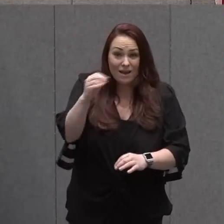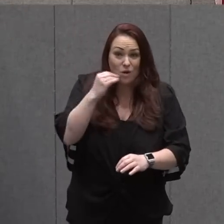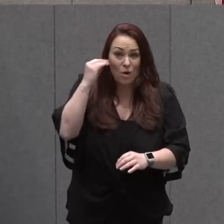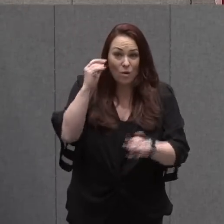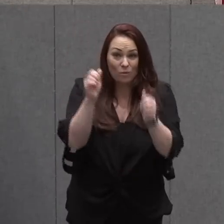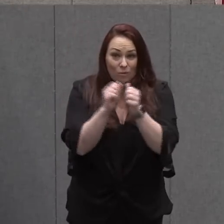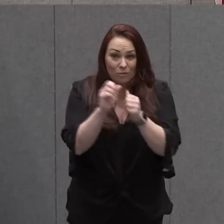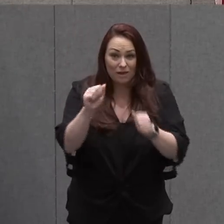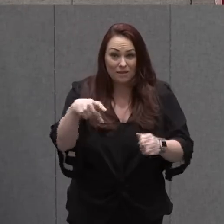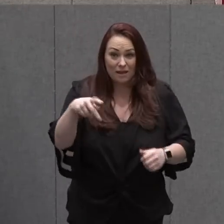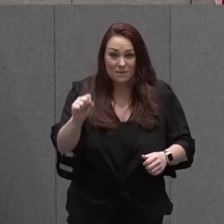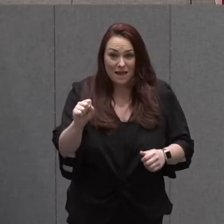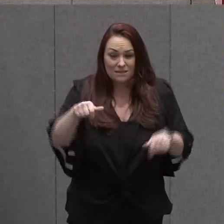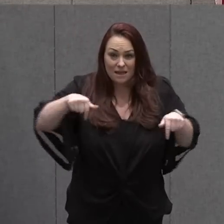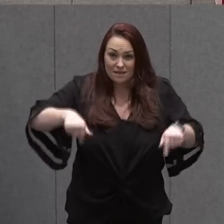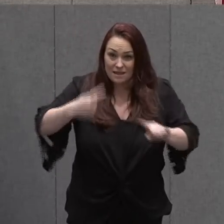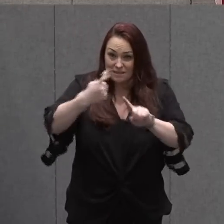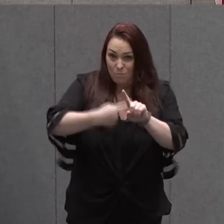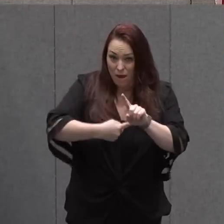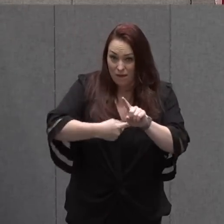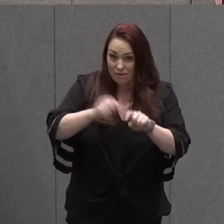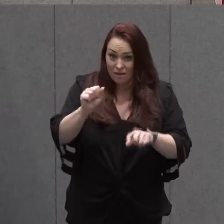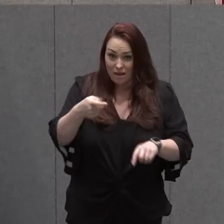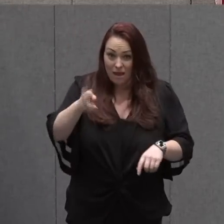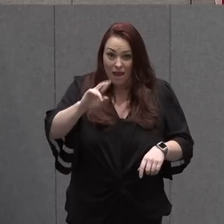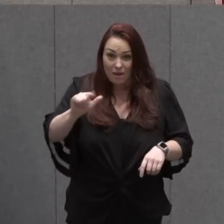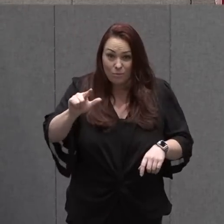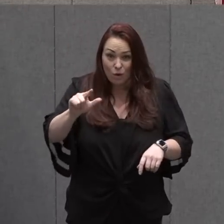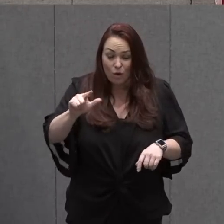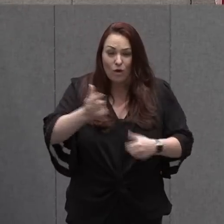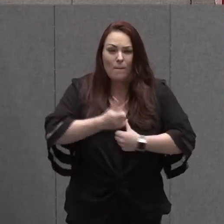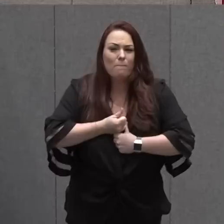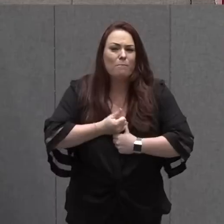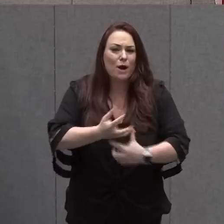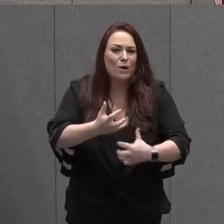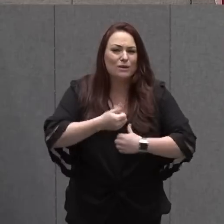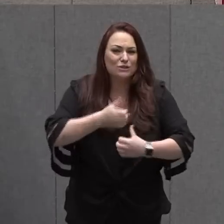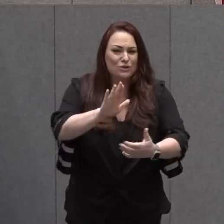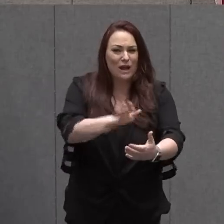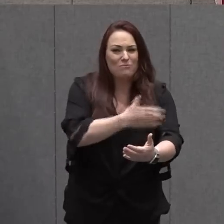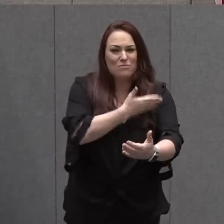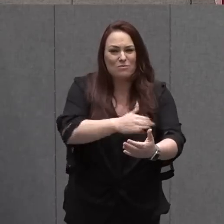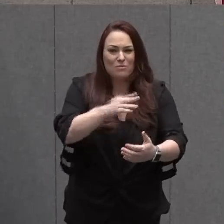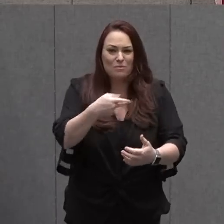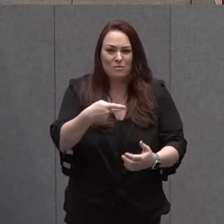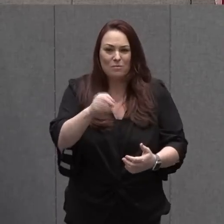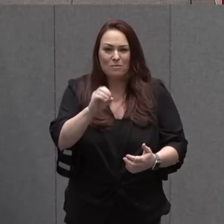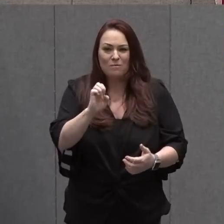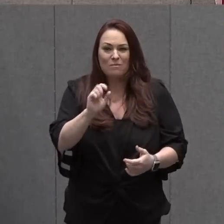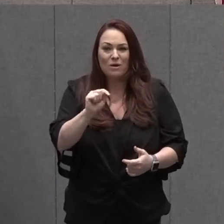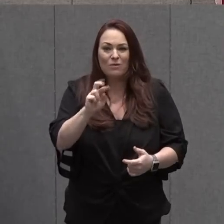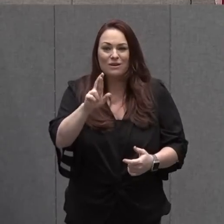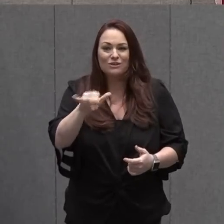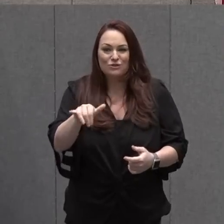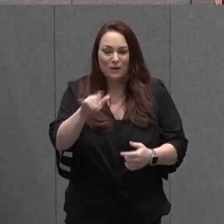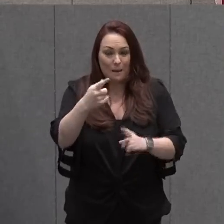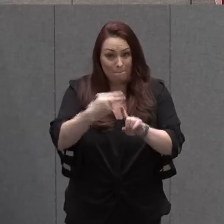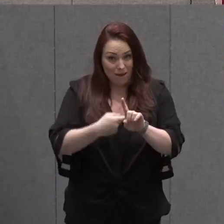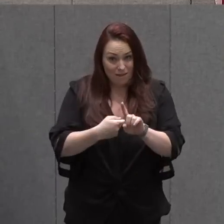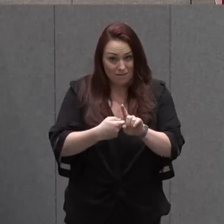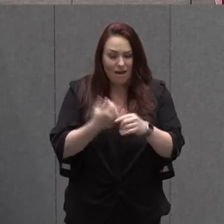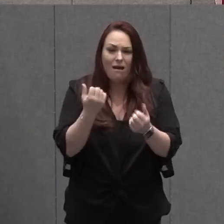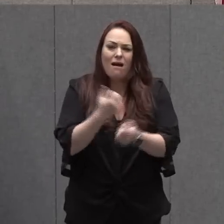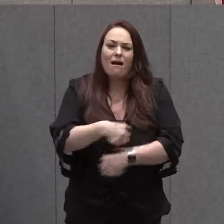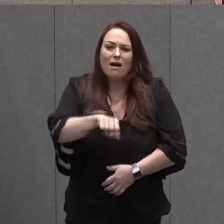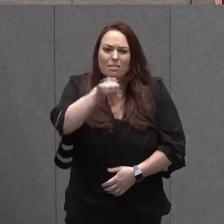month, April, is Poetry Month. I love poems and poetry, and today we're going to